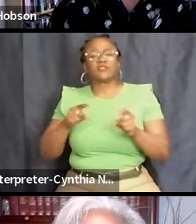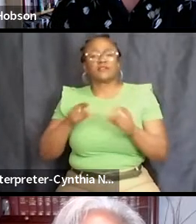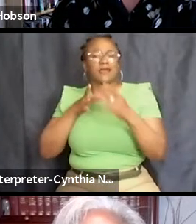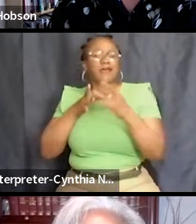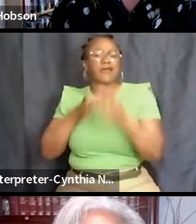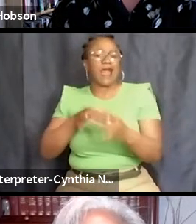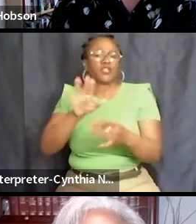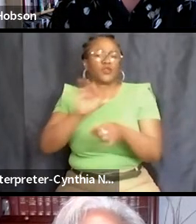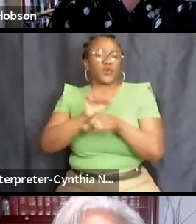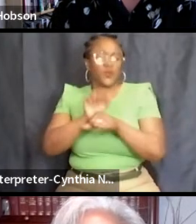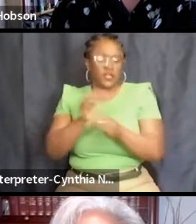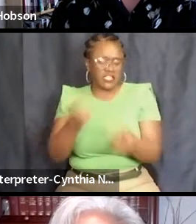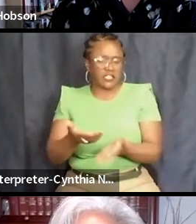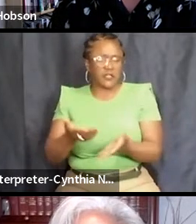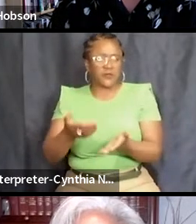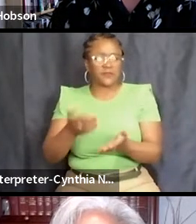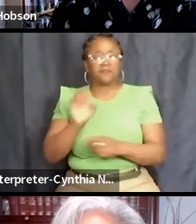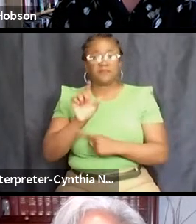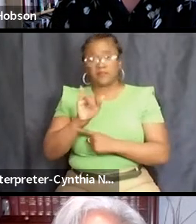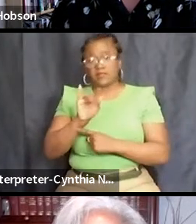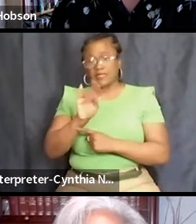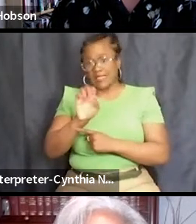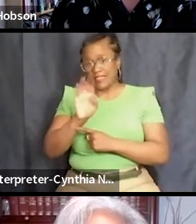work. And Elizabeth, let's start with you.